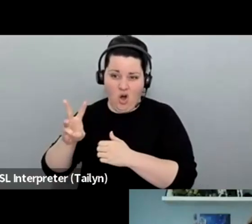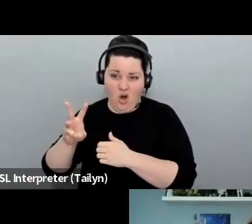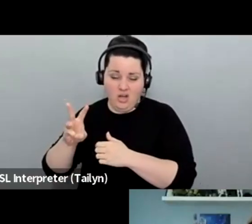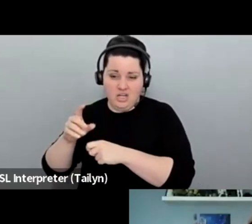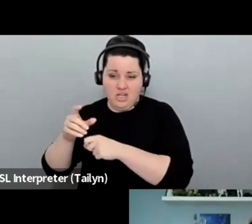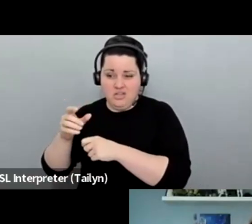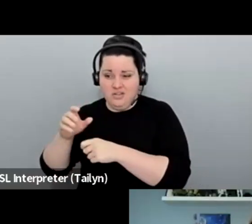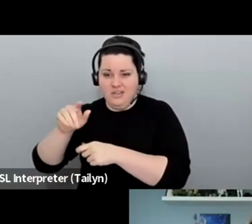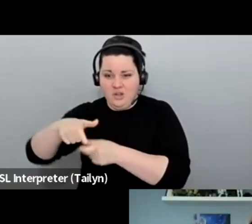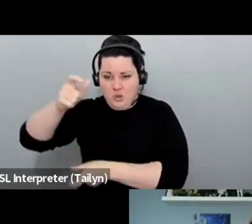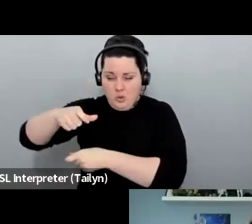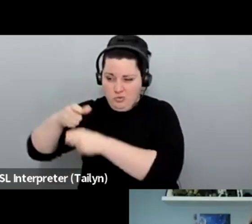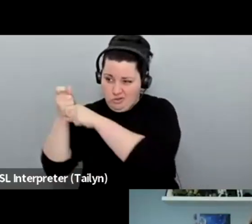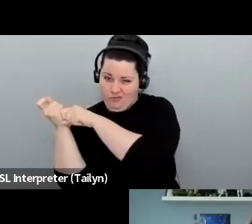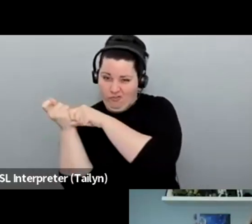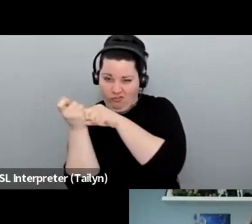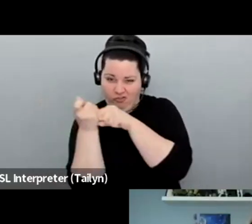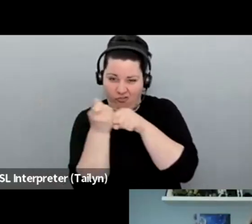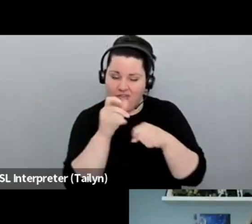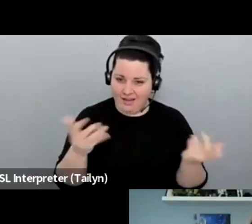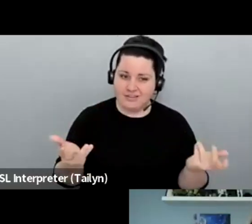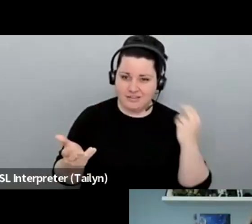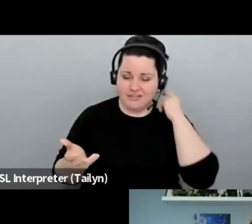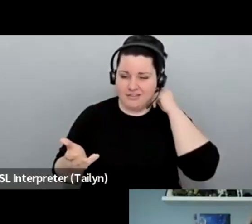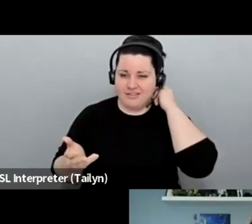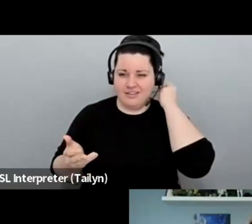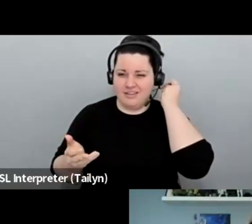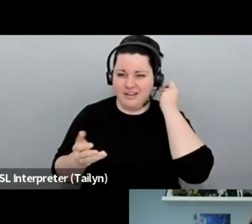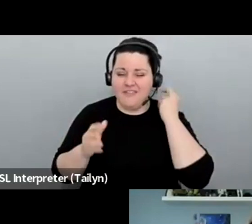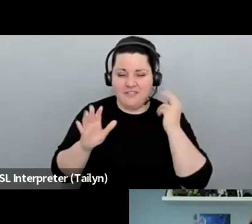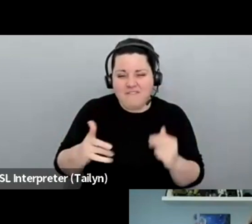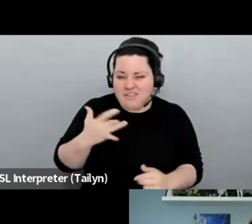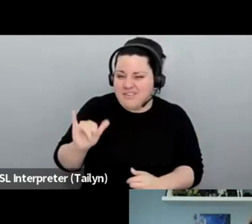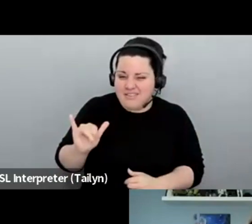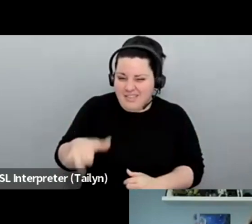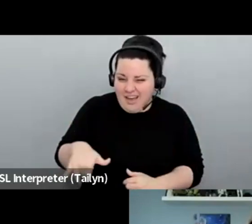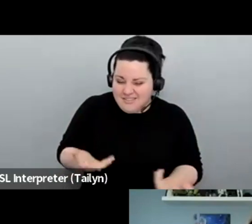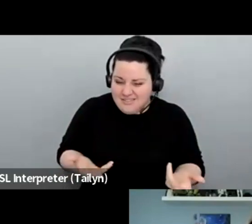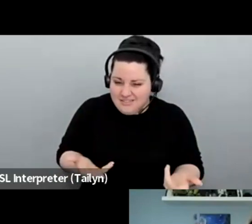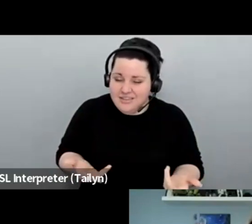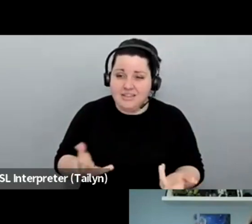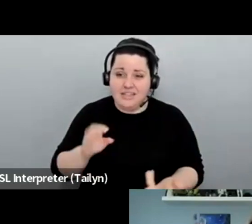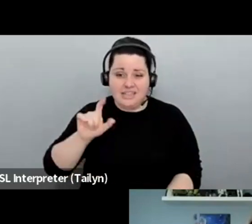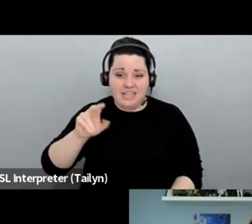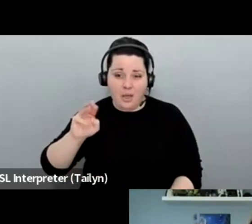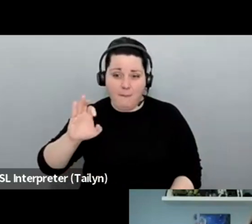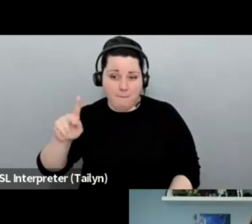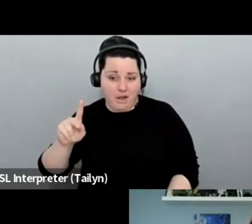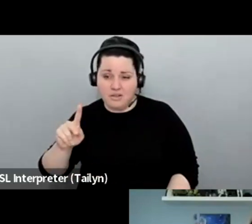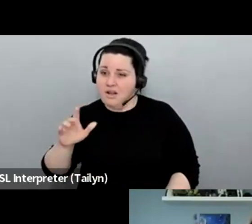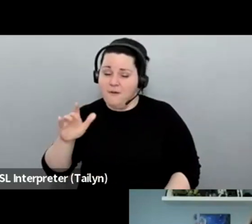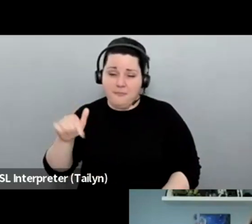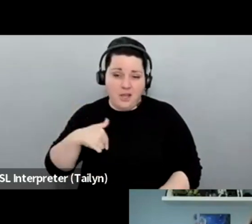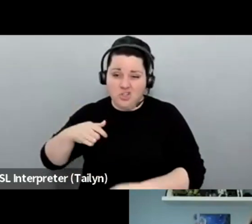all the tubes with the communication cables. And so that's kind of what this moment feels like, is that Elon Musk and Doge are